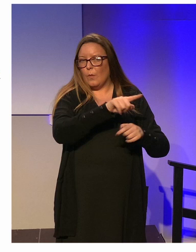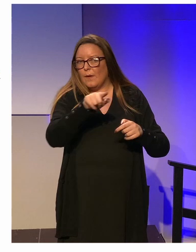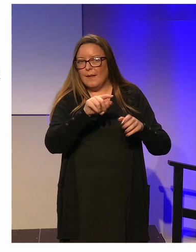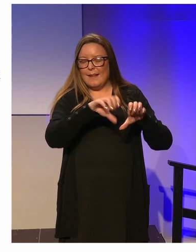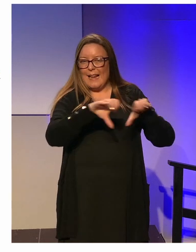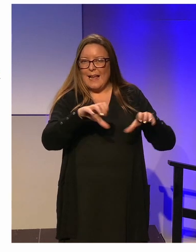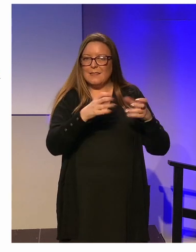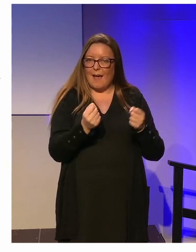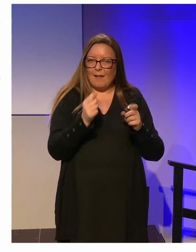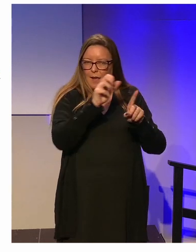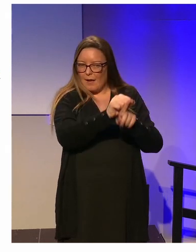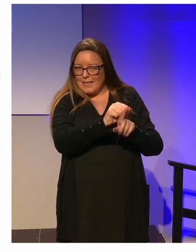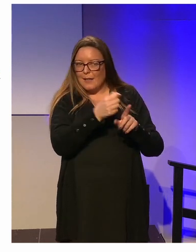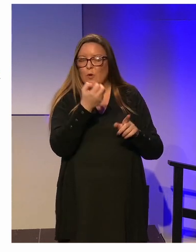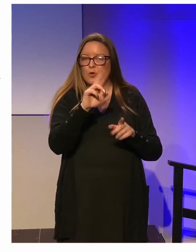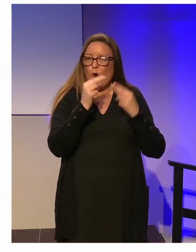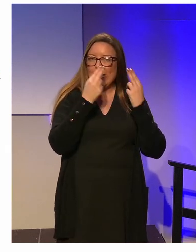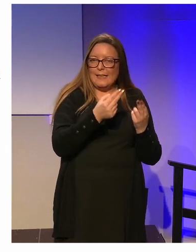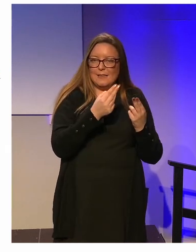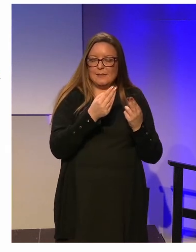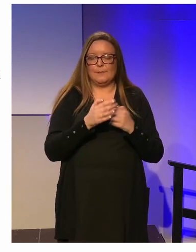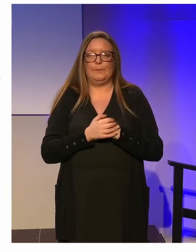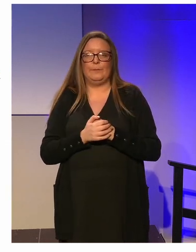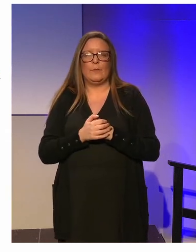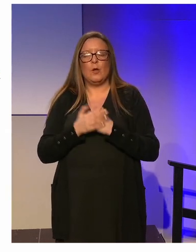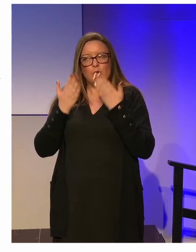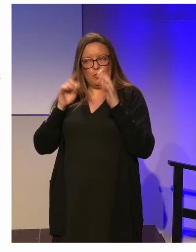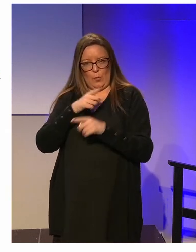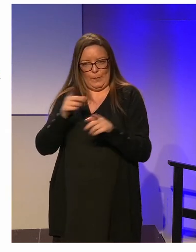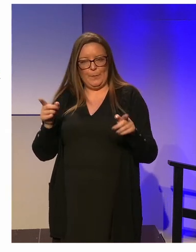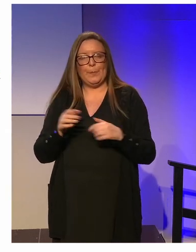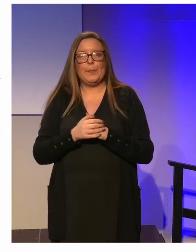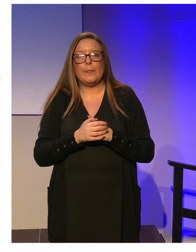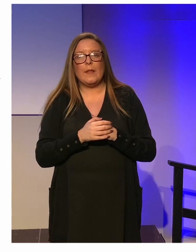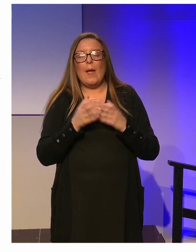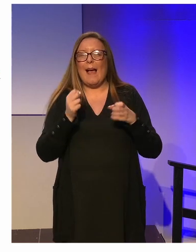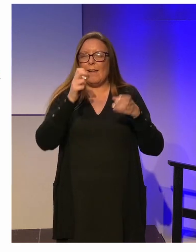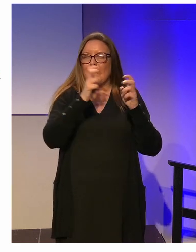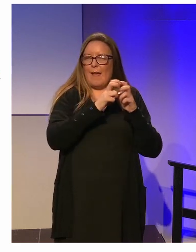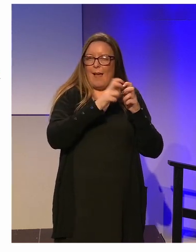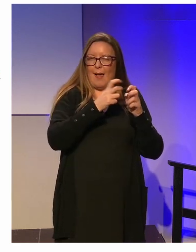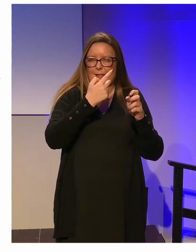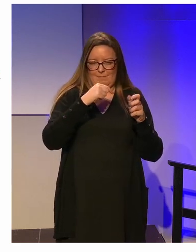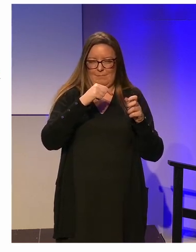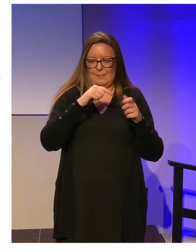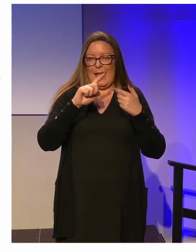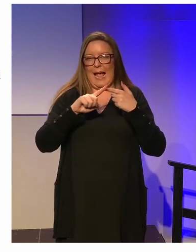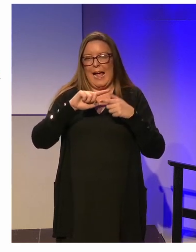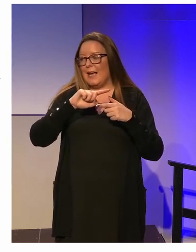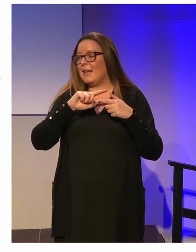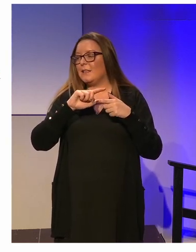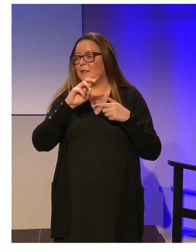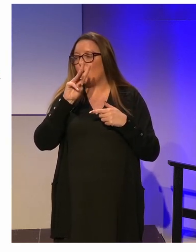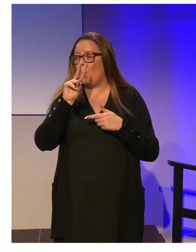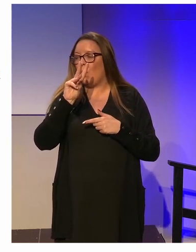targeted need? And we had two pieces, and we'll show you now, the whole school needs file and the wheel of need. And the wheel of need is something